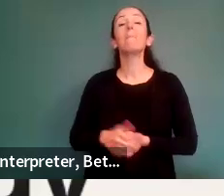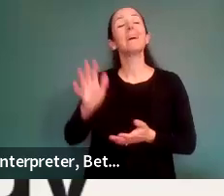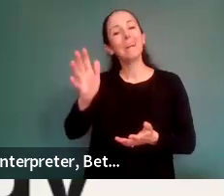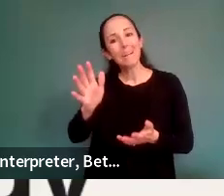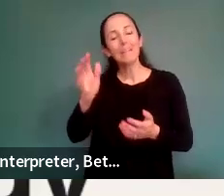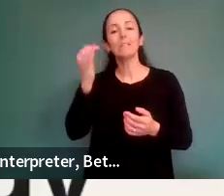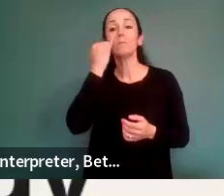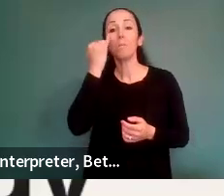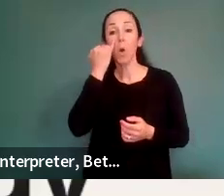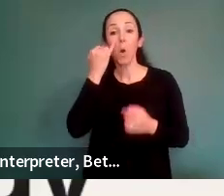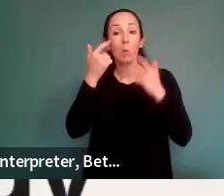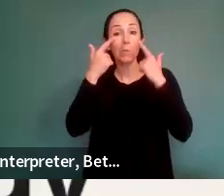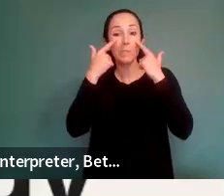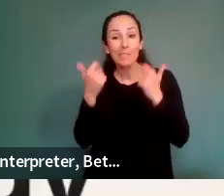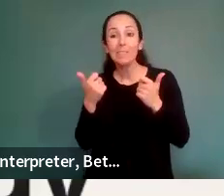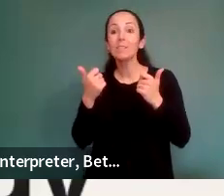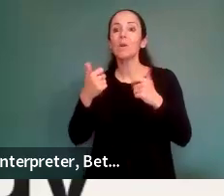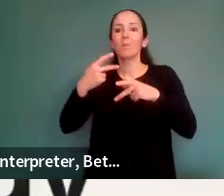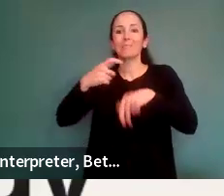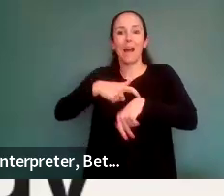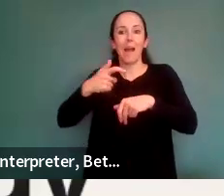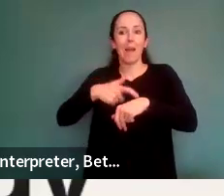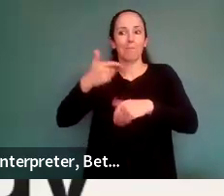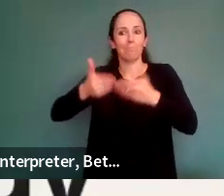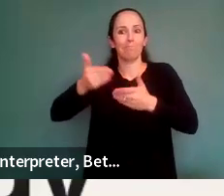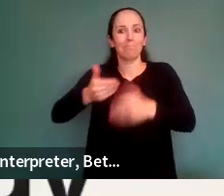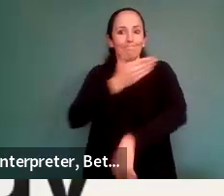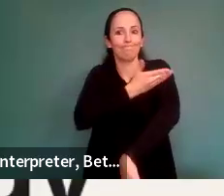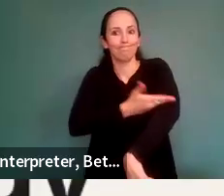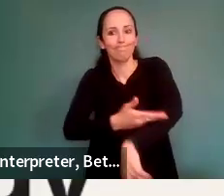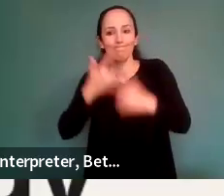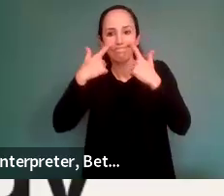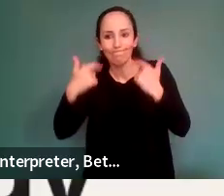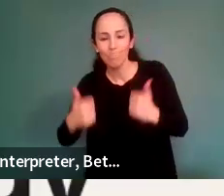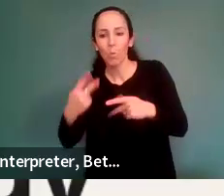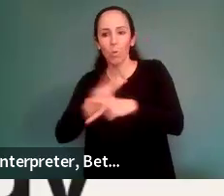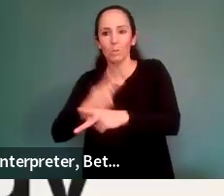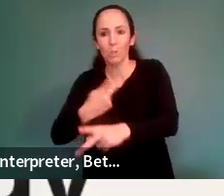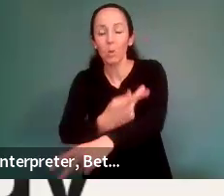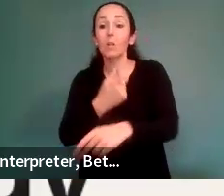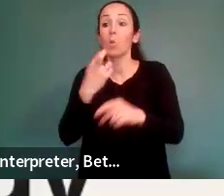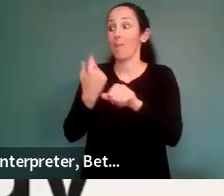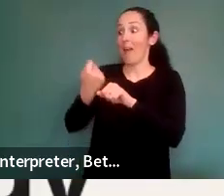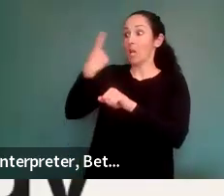progressive disorders, or maybe your vision may have changed from last year to this year,